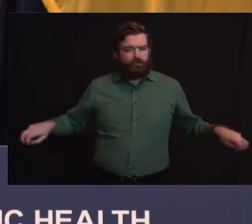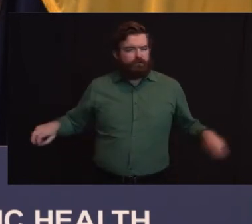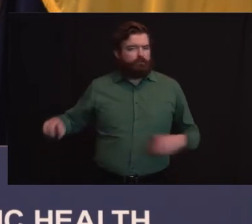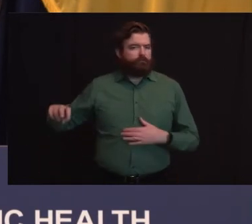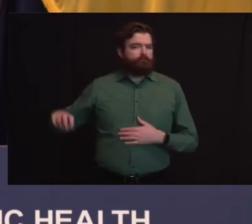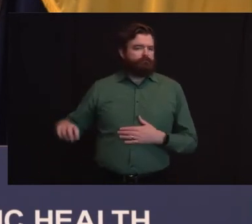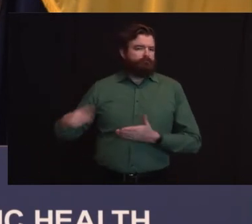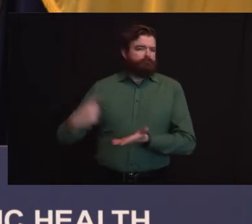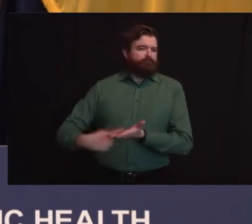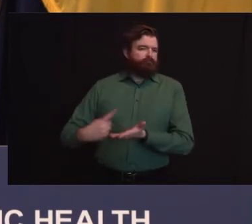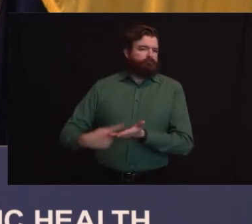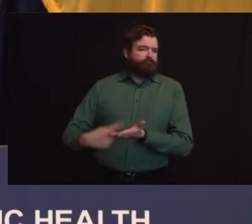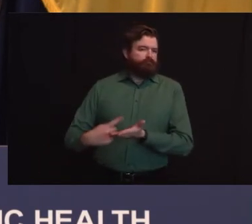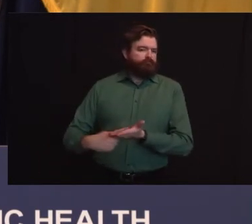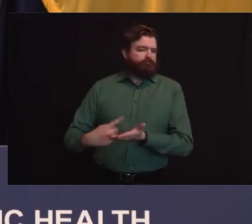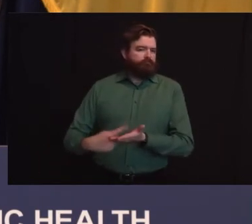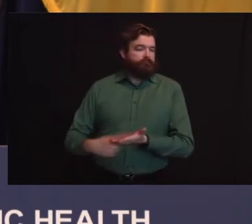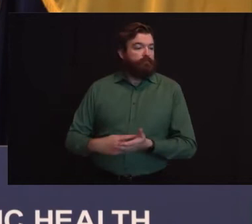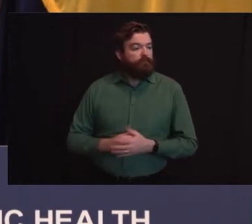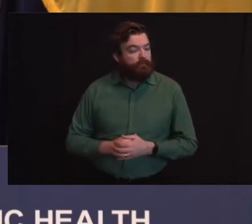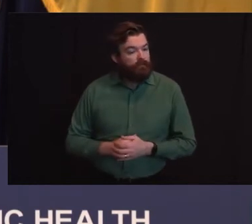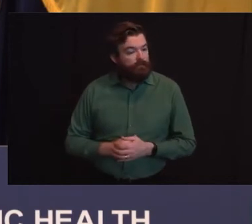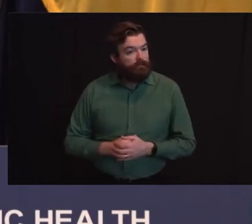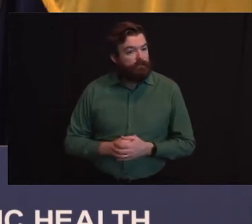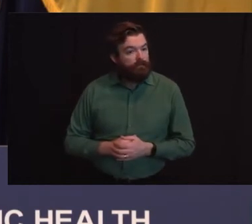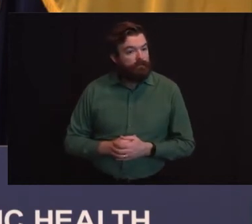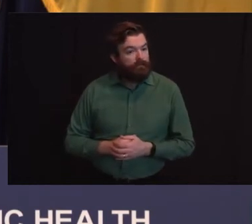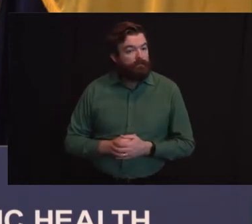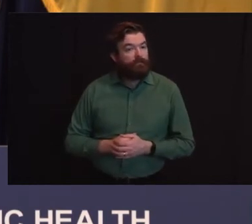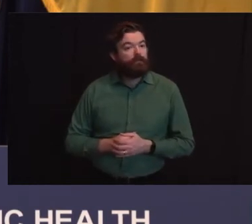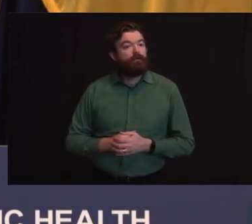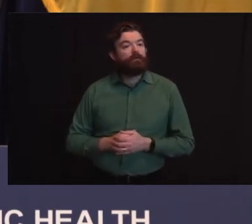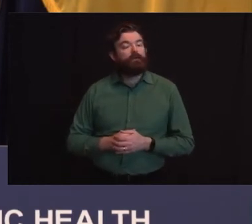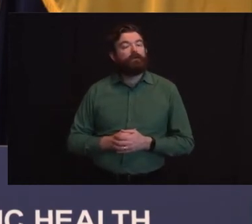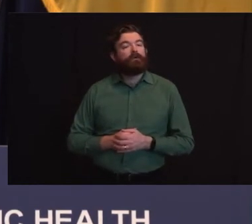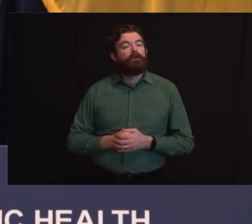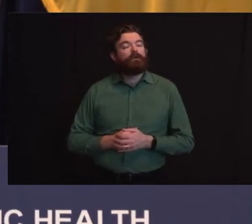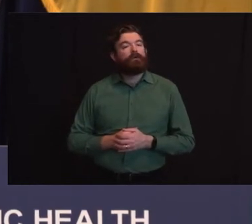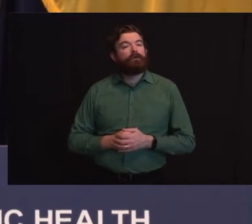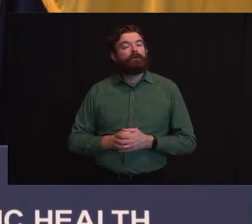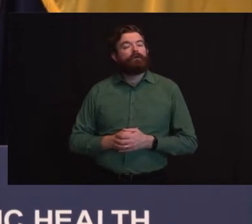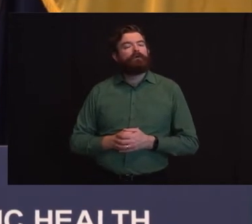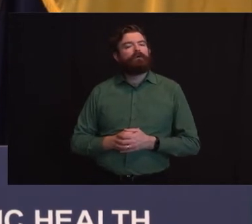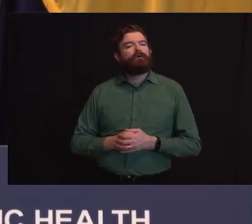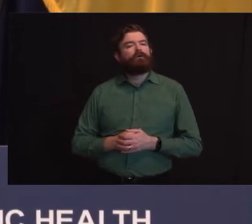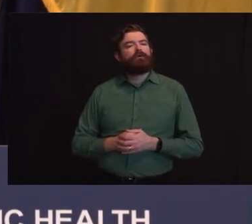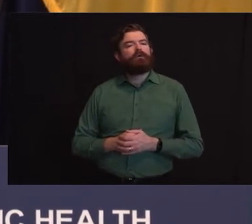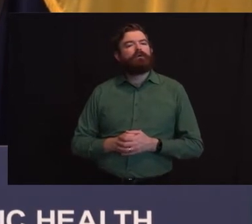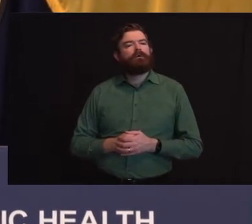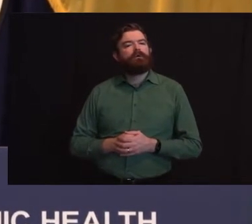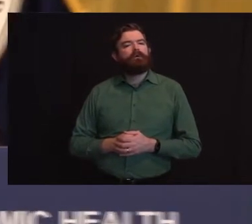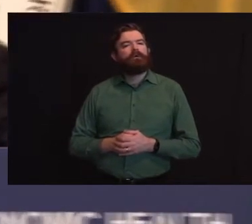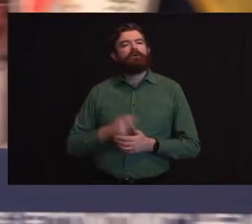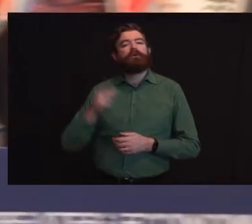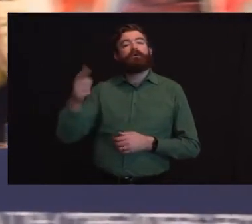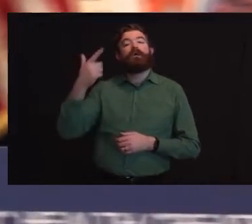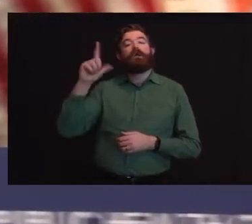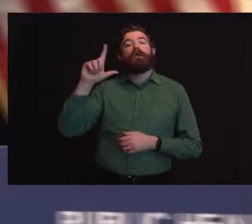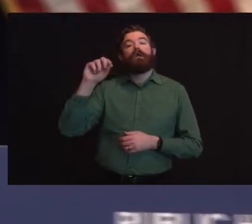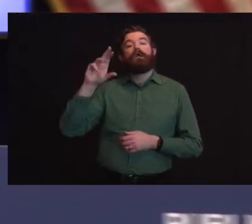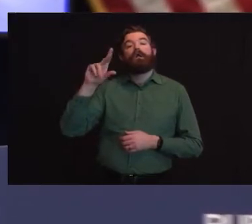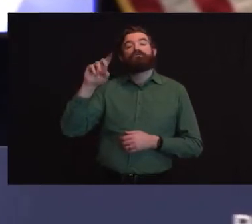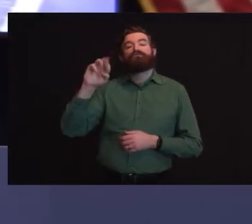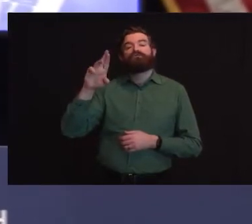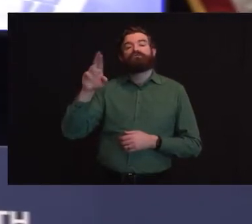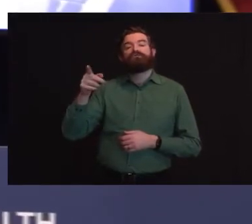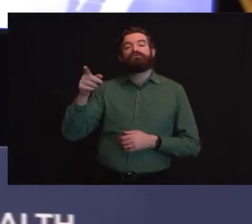David, tell me if you see that. I believe the booking was specific with the vendor issue to Gloucester, or did it go beyond that? As far as we know, so far we've